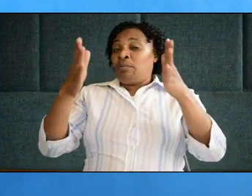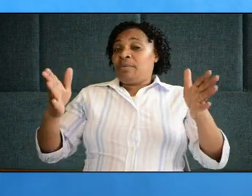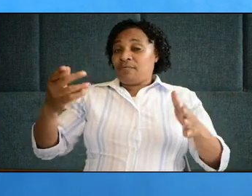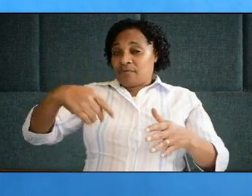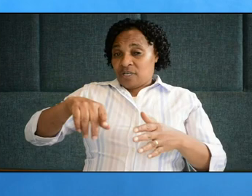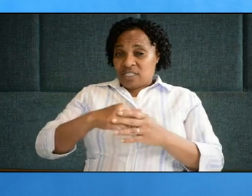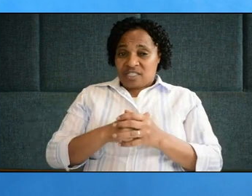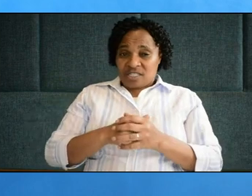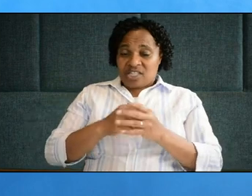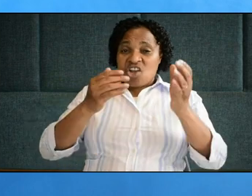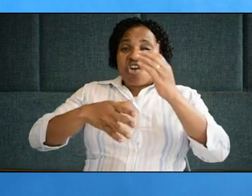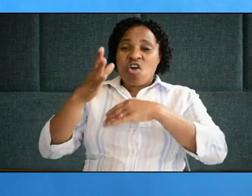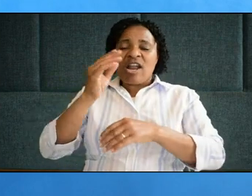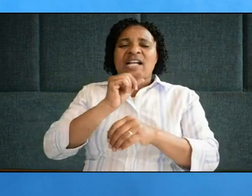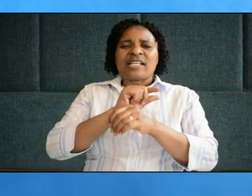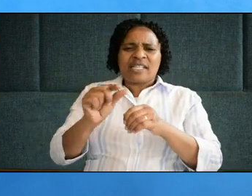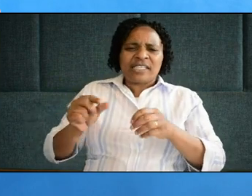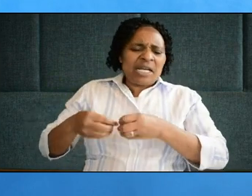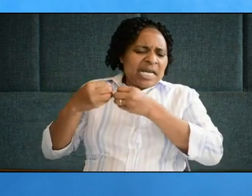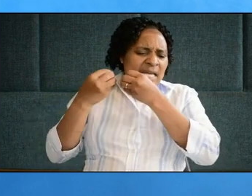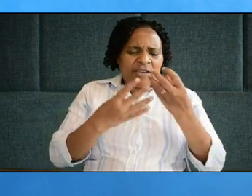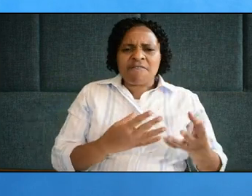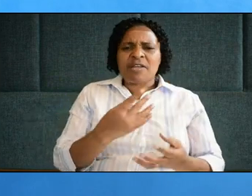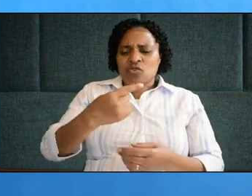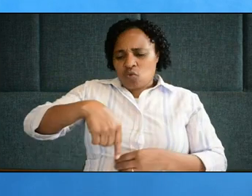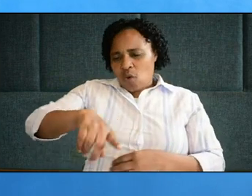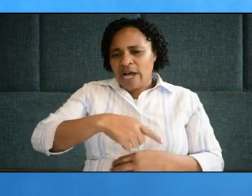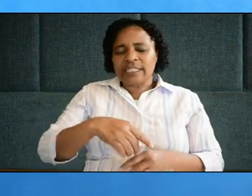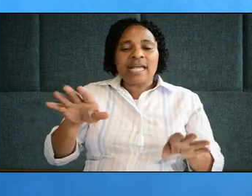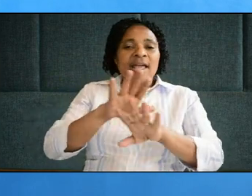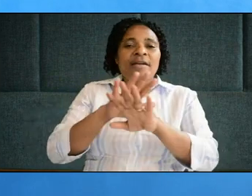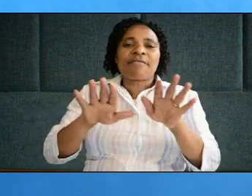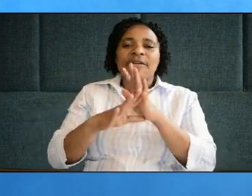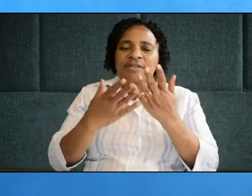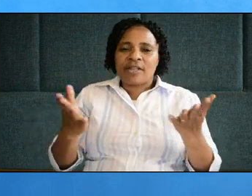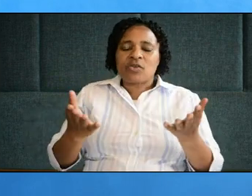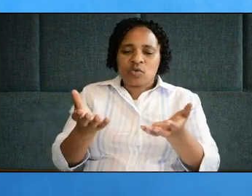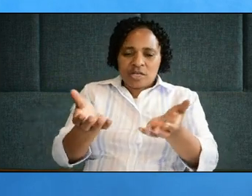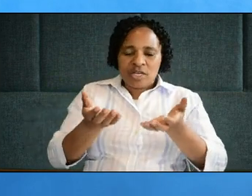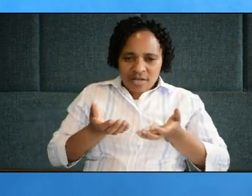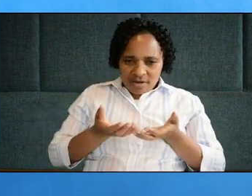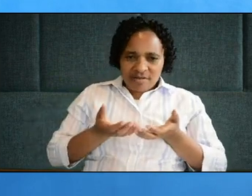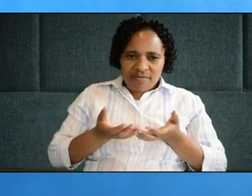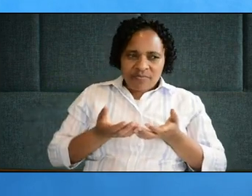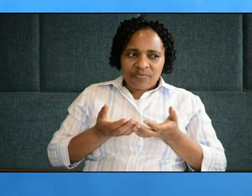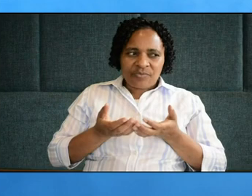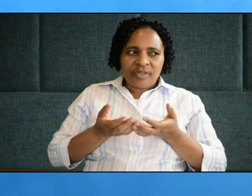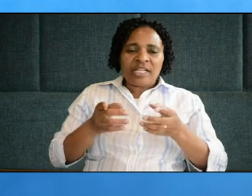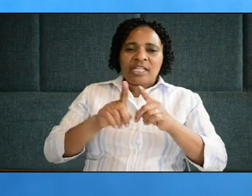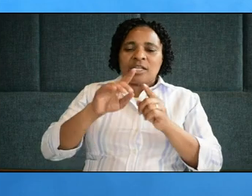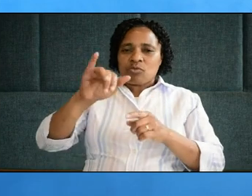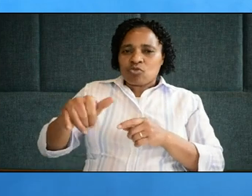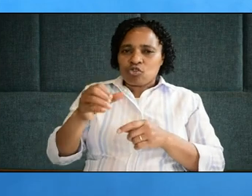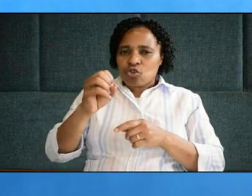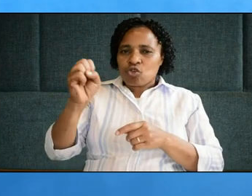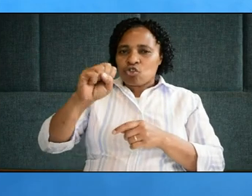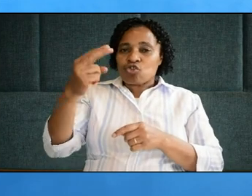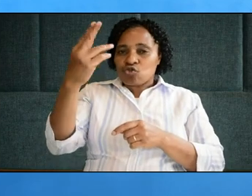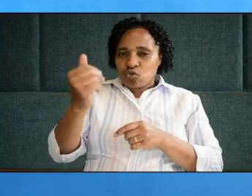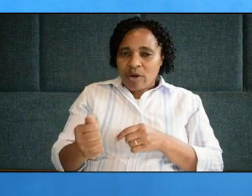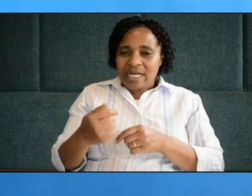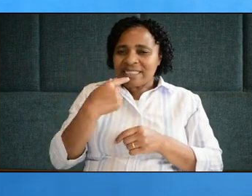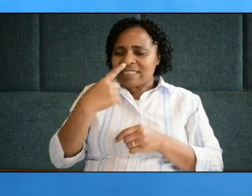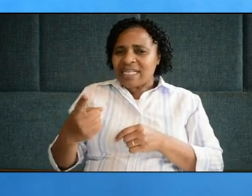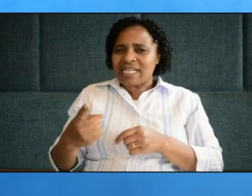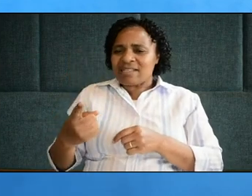us. God has graciously granted to us everything that we need. And as Joshua here was telling these